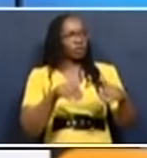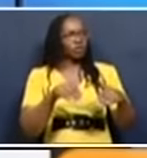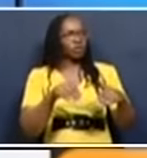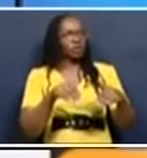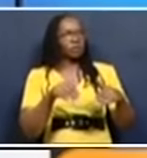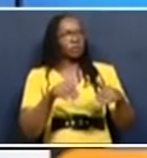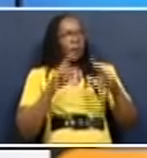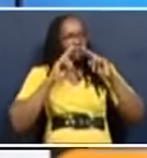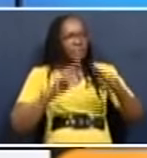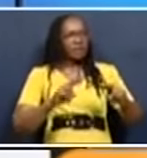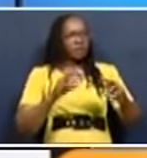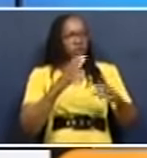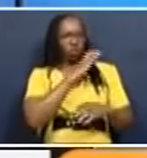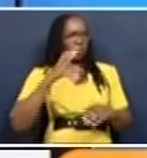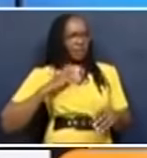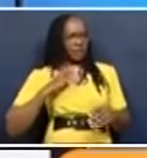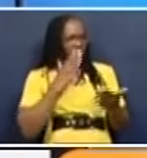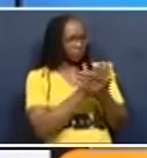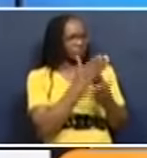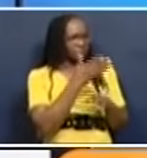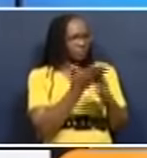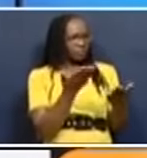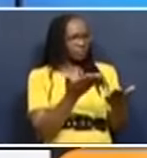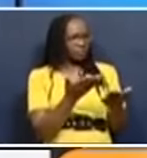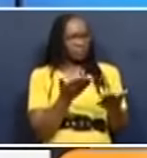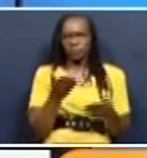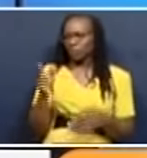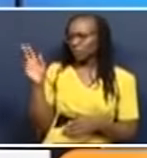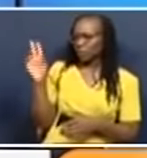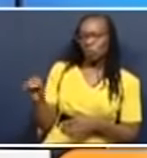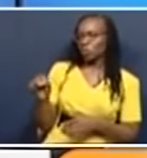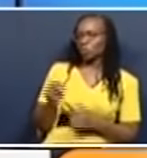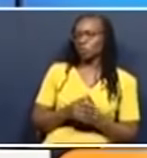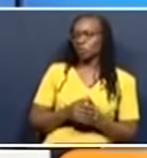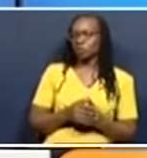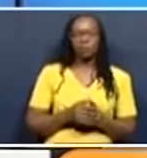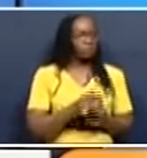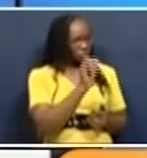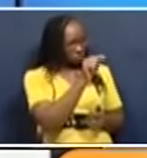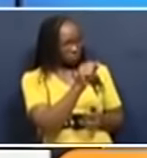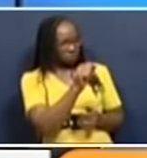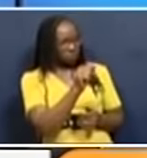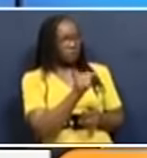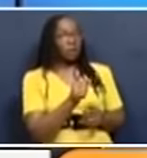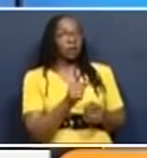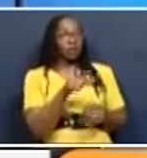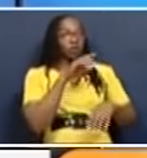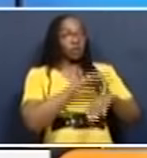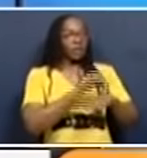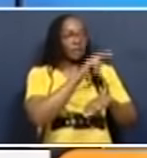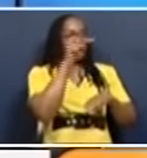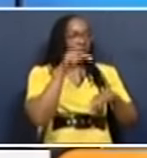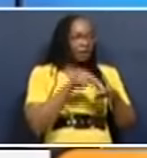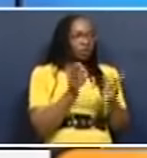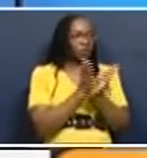Steering Committee. Mm-hmm. Now, the mandate of this, and I want to read it very briefly for Kenyans to understand, is to undertake a nationwide public education,